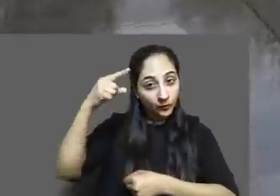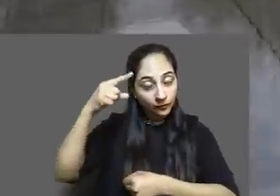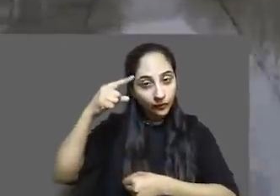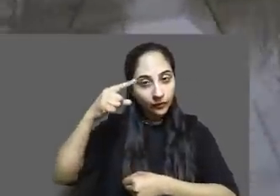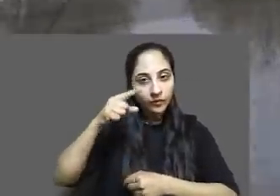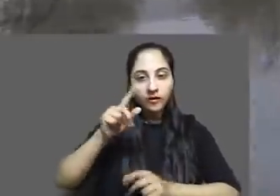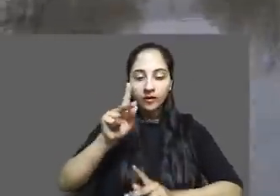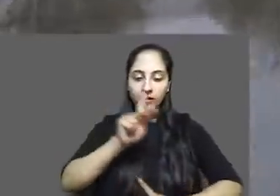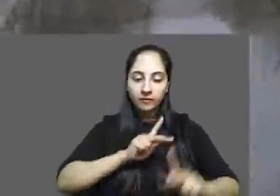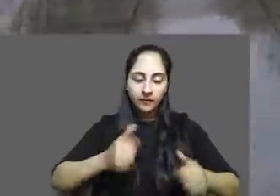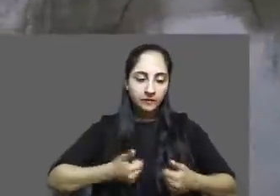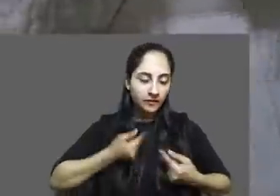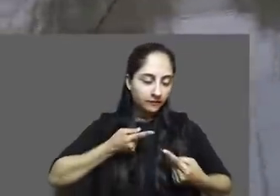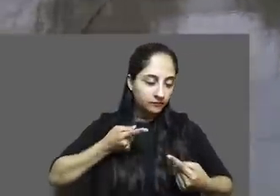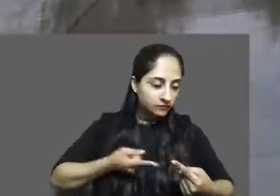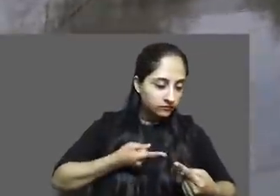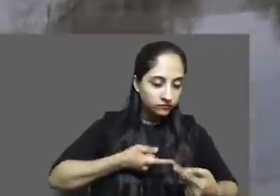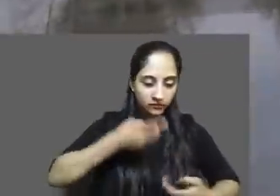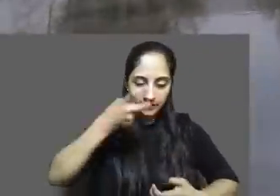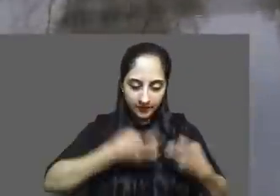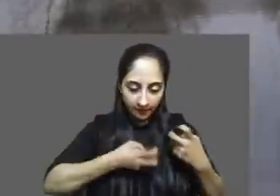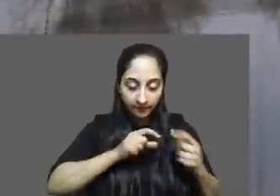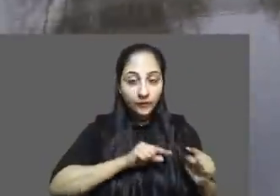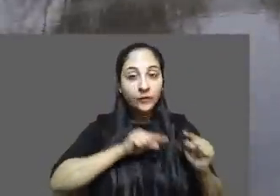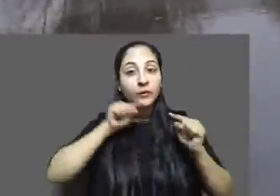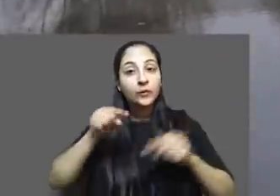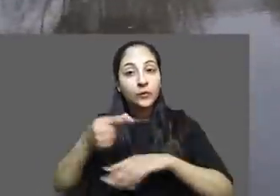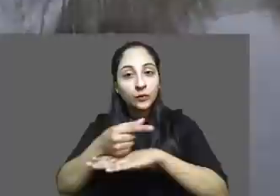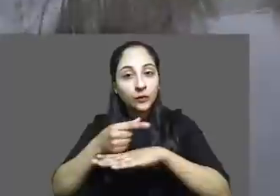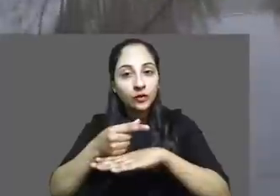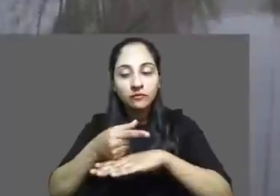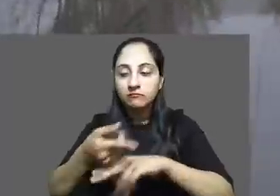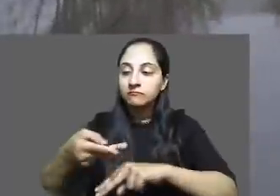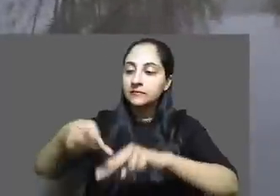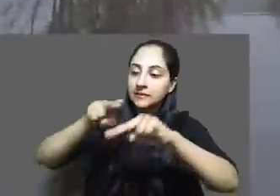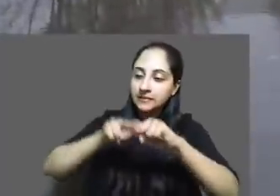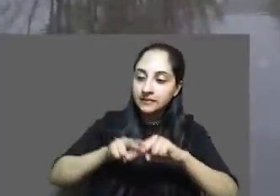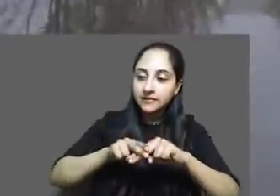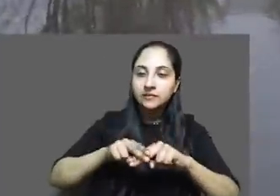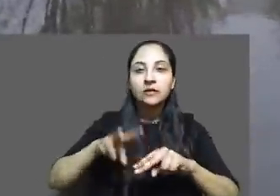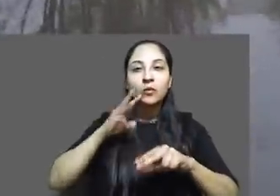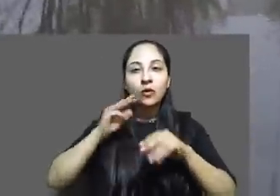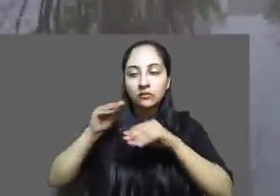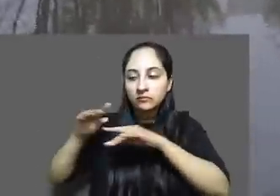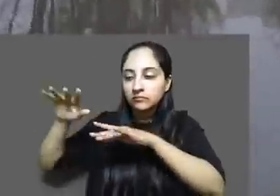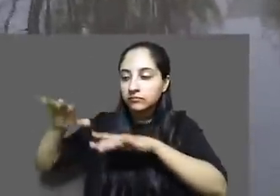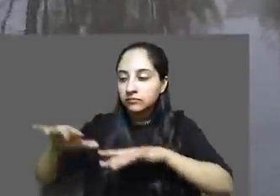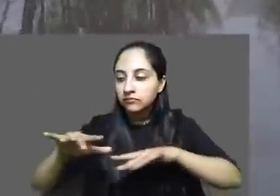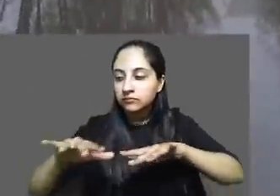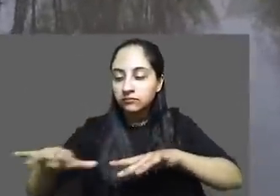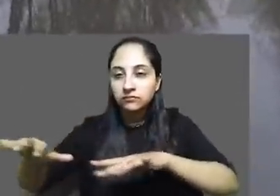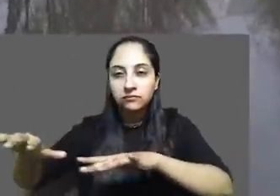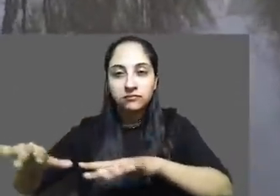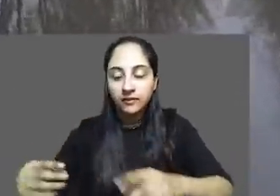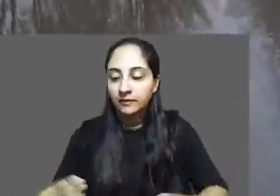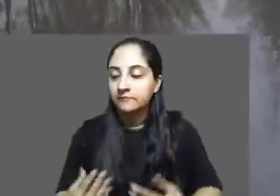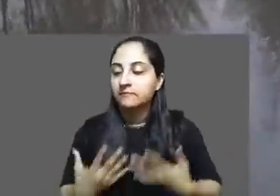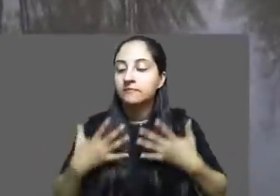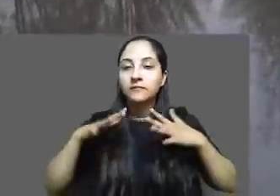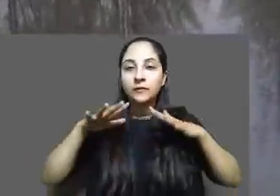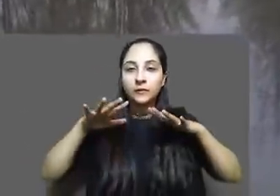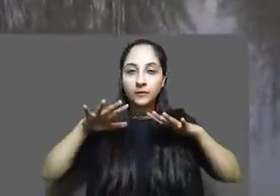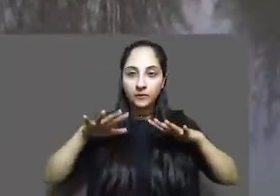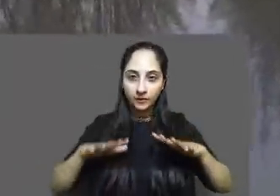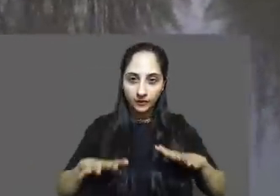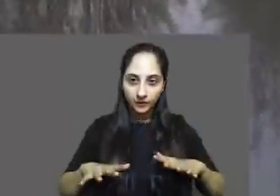where, whatever difficult moments may come our way, we can always find in the flow of